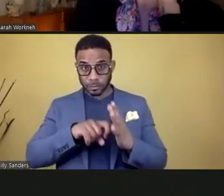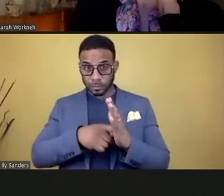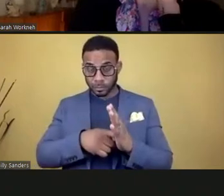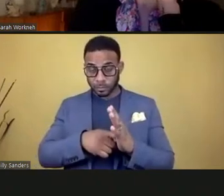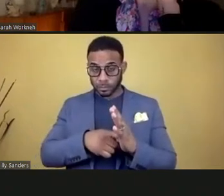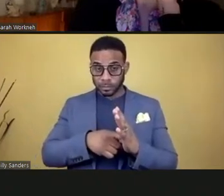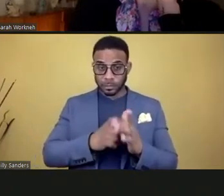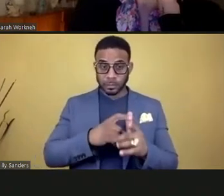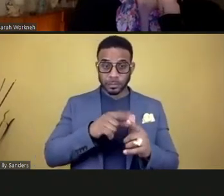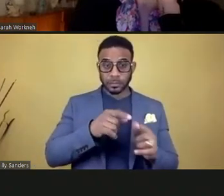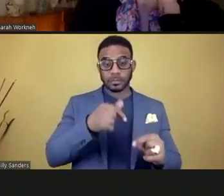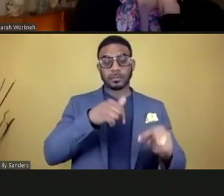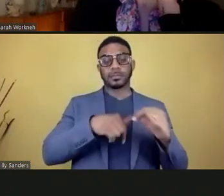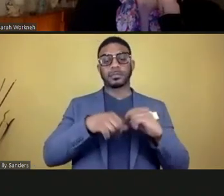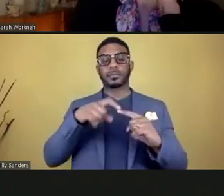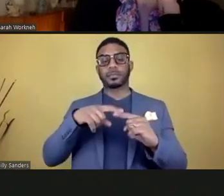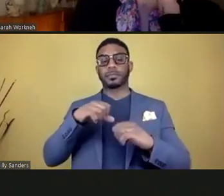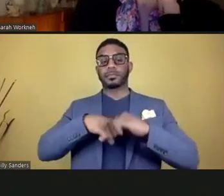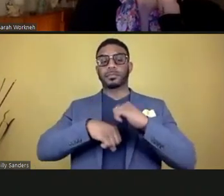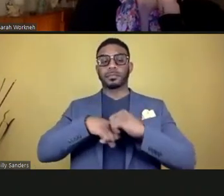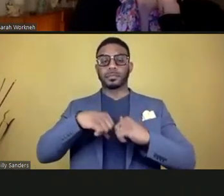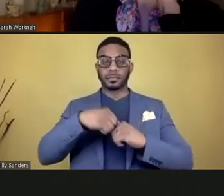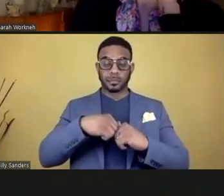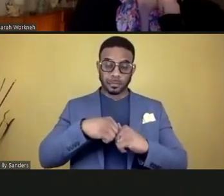And then that goes back to structurally,